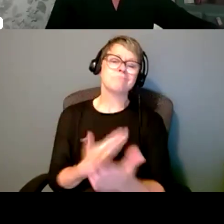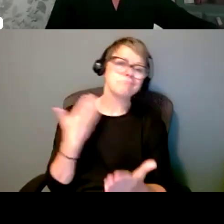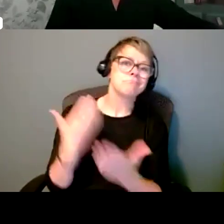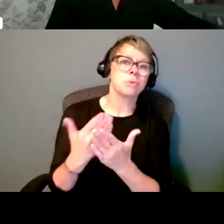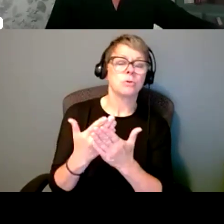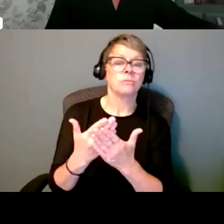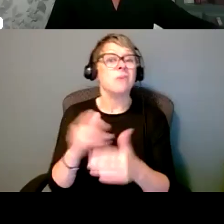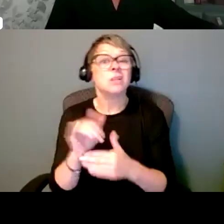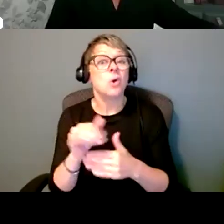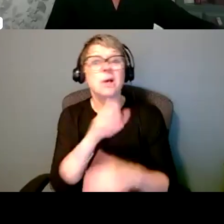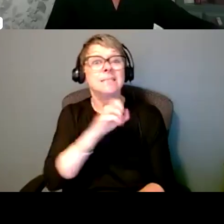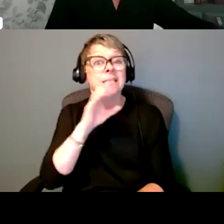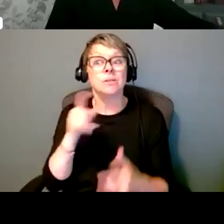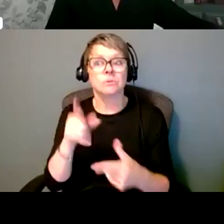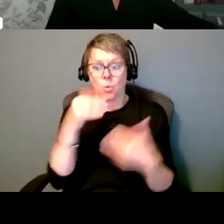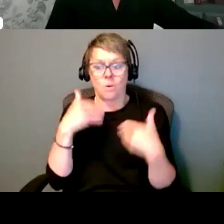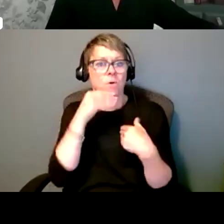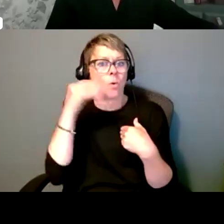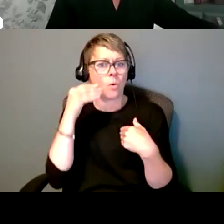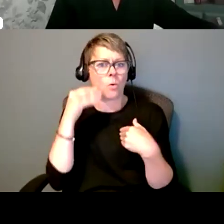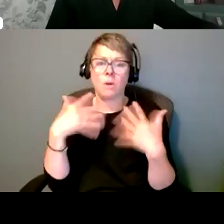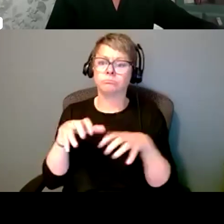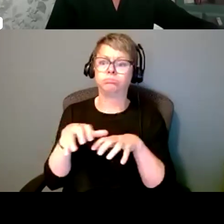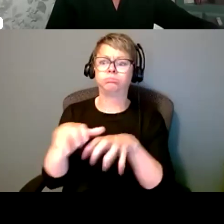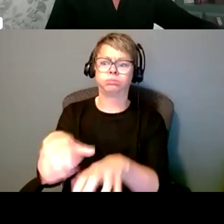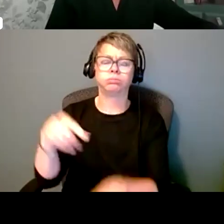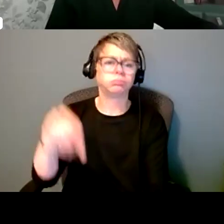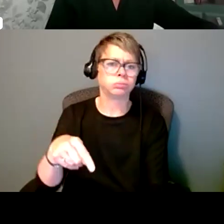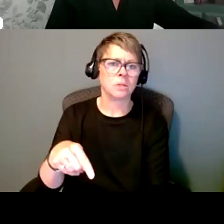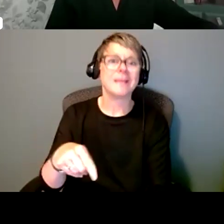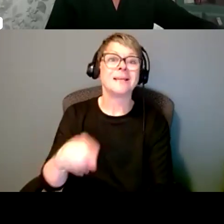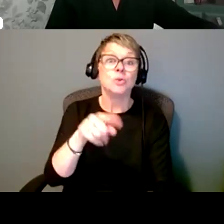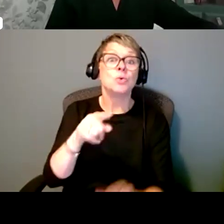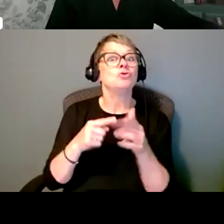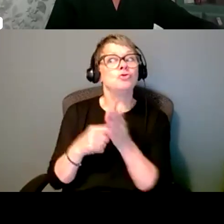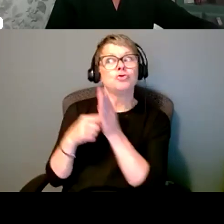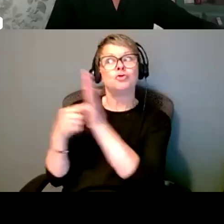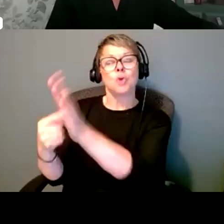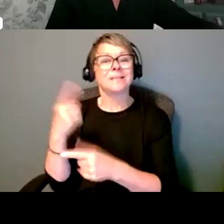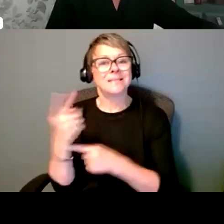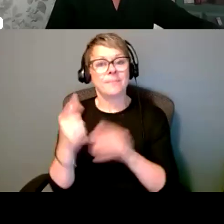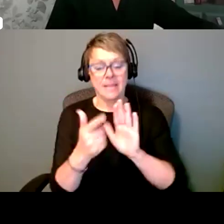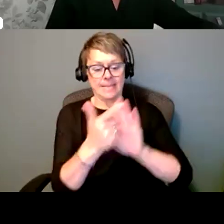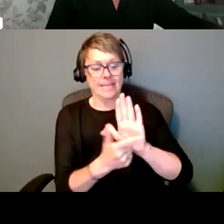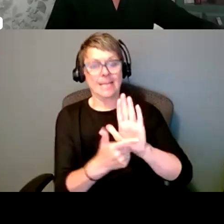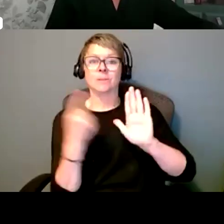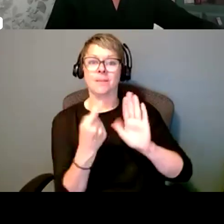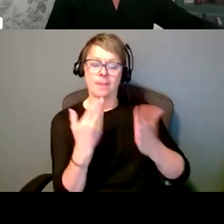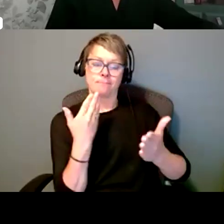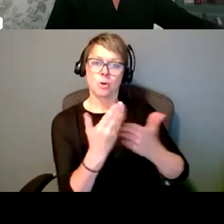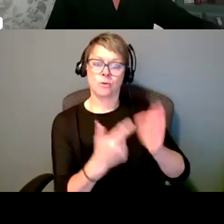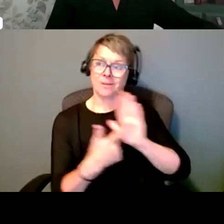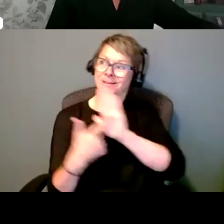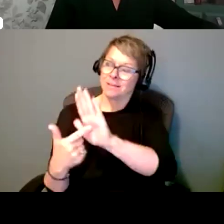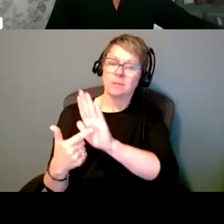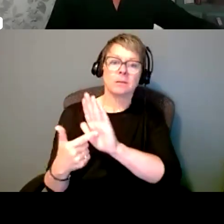of older persons. Those are the tools we need to say, we need a legally binding instrument that will empower us to make changes